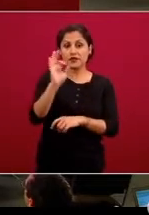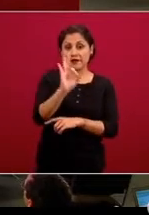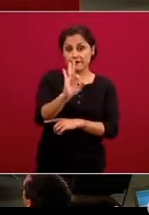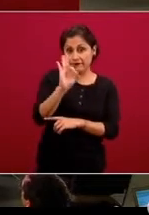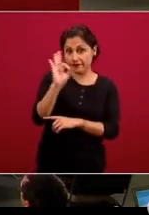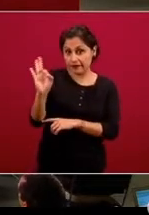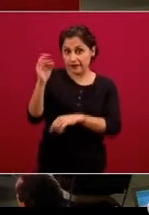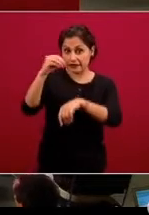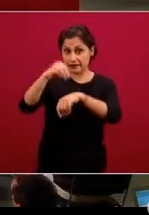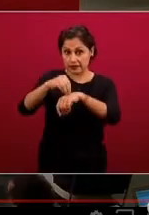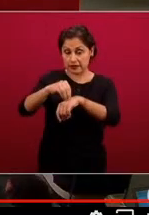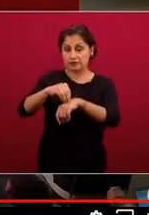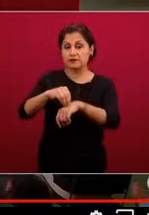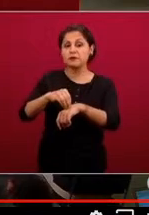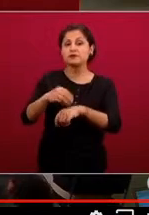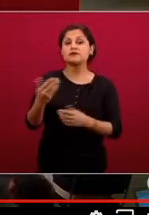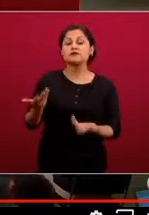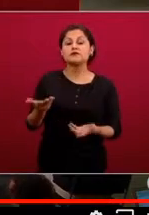the death happened.